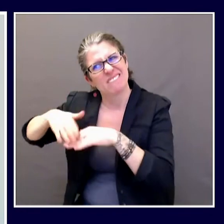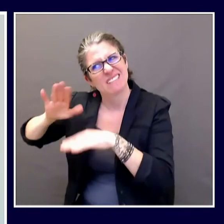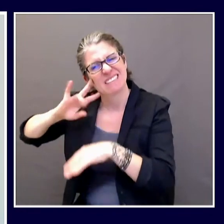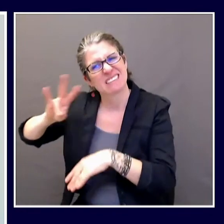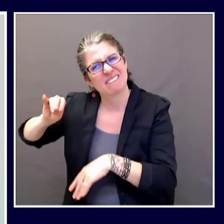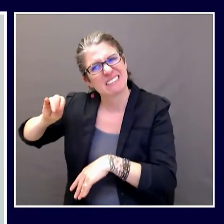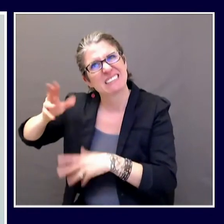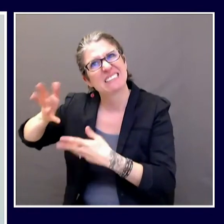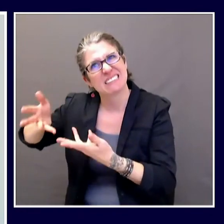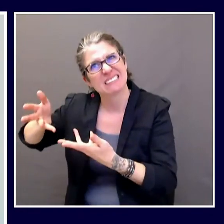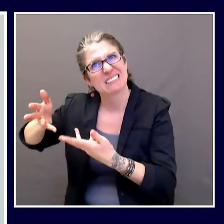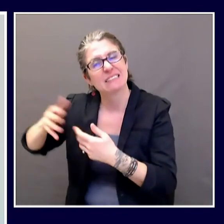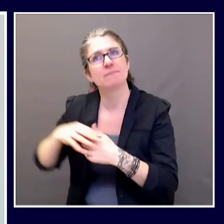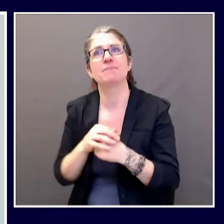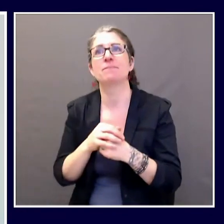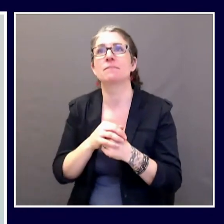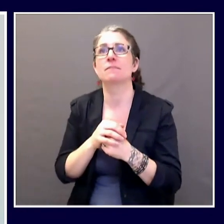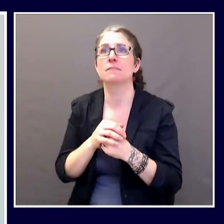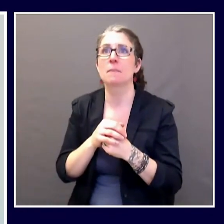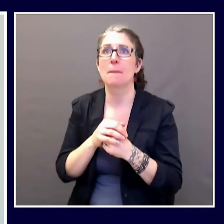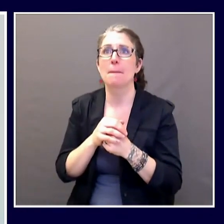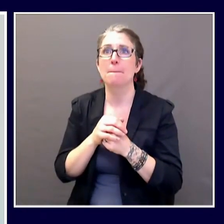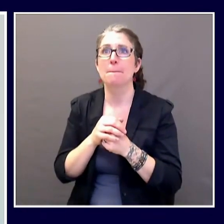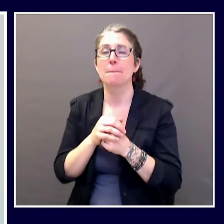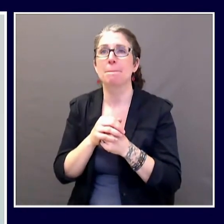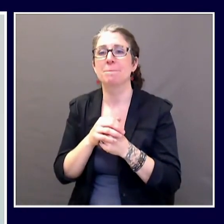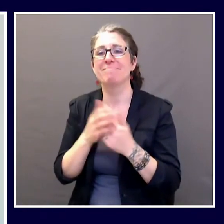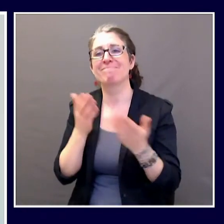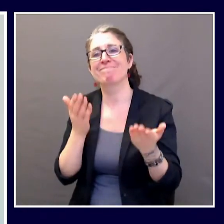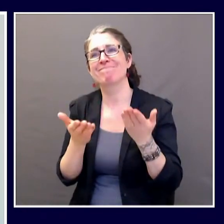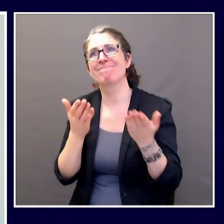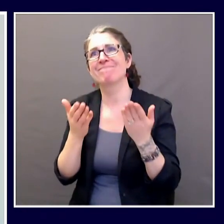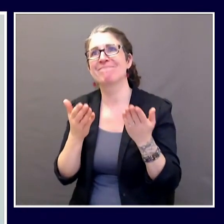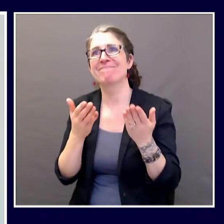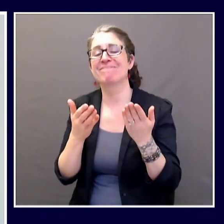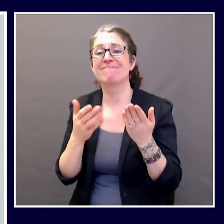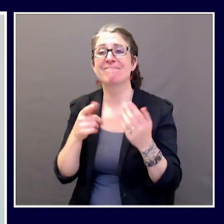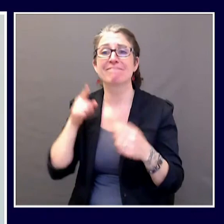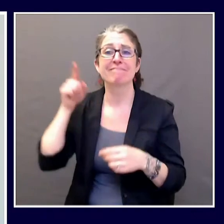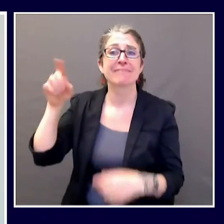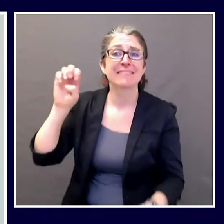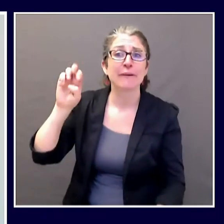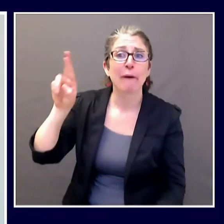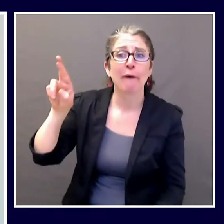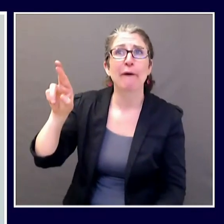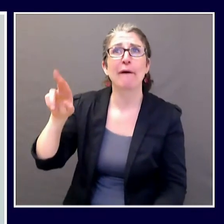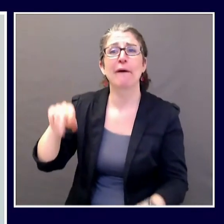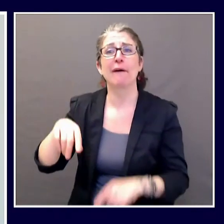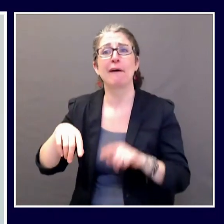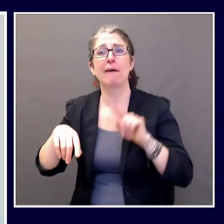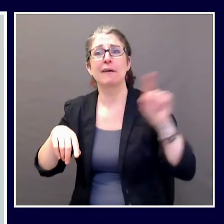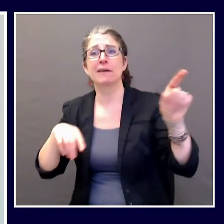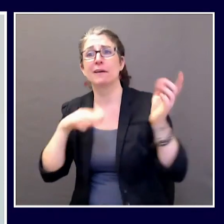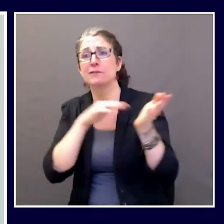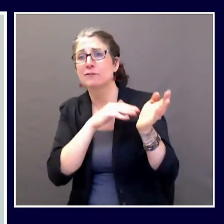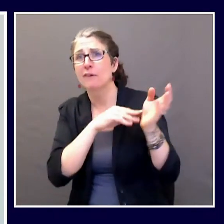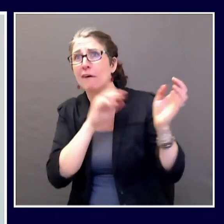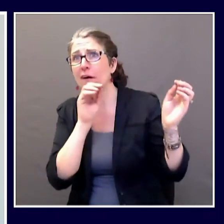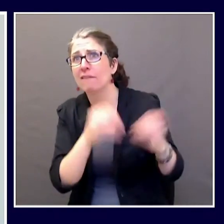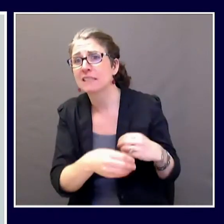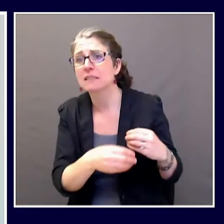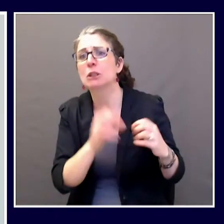practices, more sites like emergency departments, other places might help us get to some of those people that we are